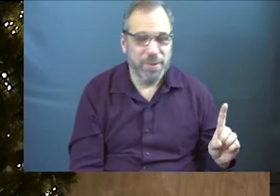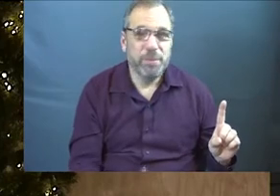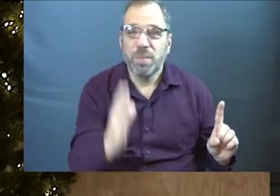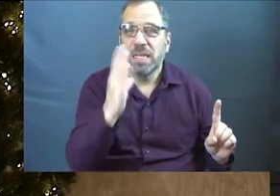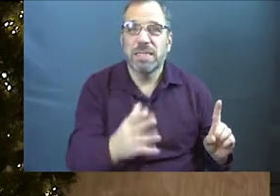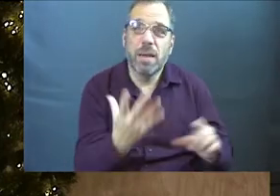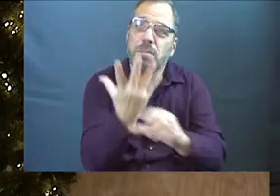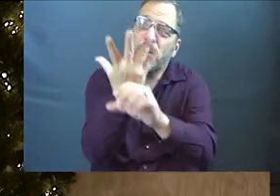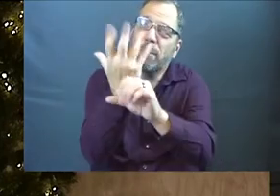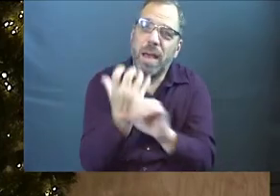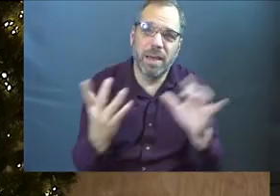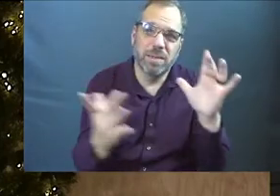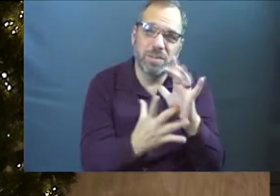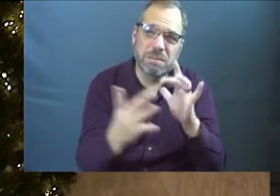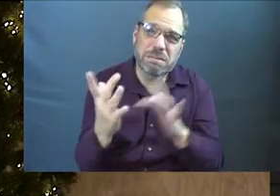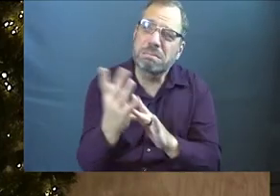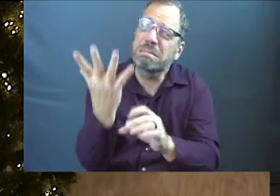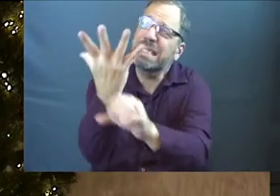Some of you need to beg Jesus.